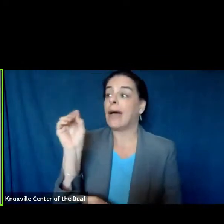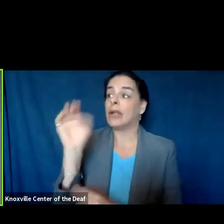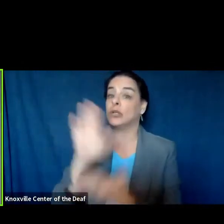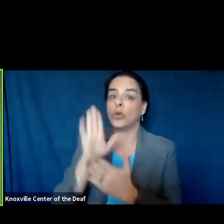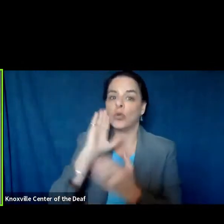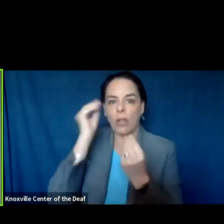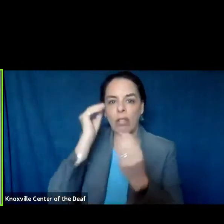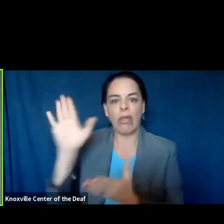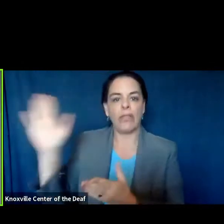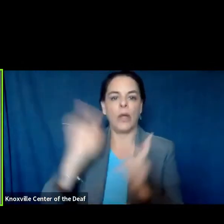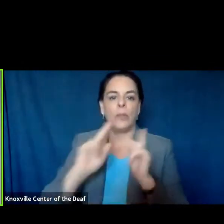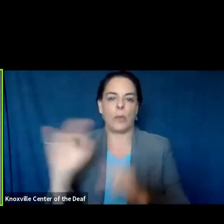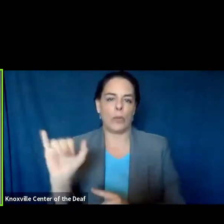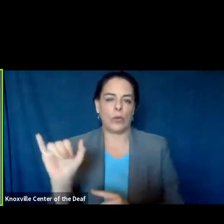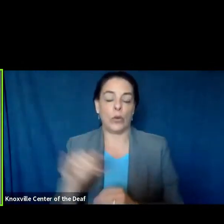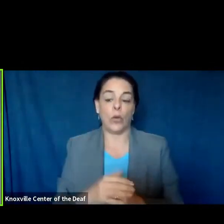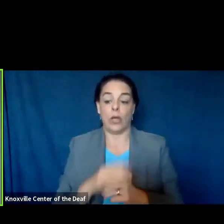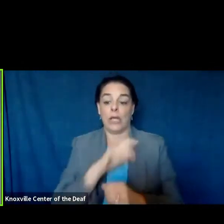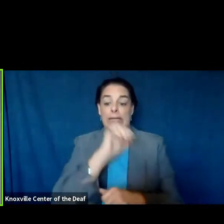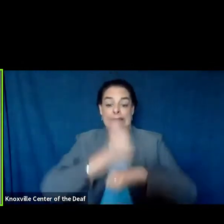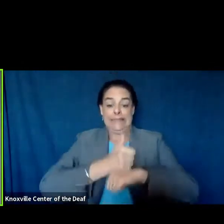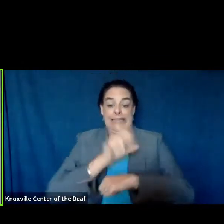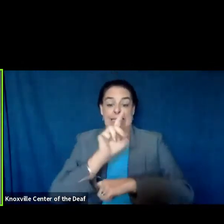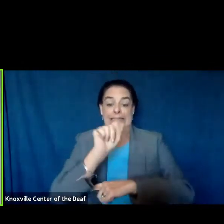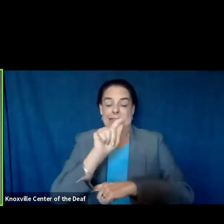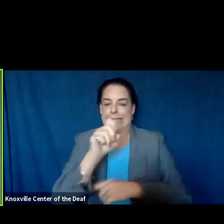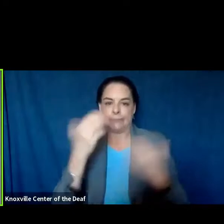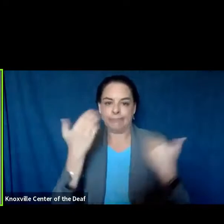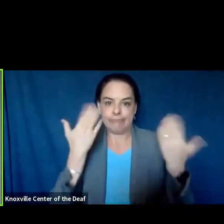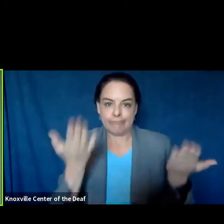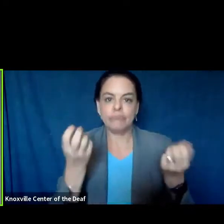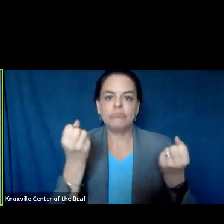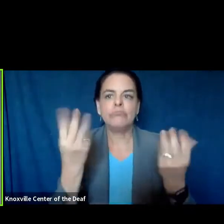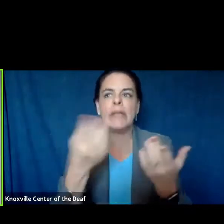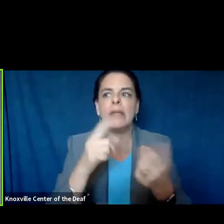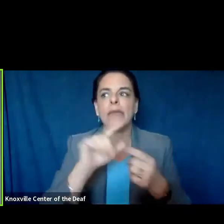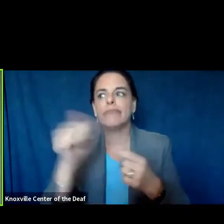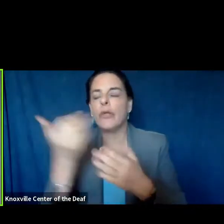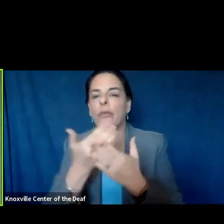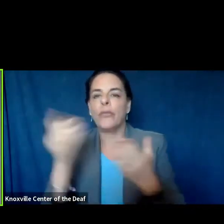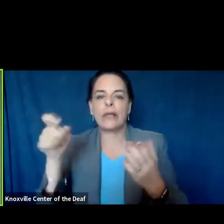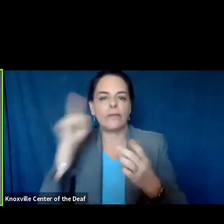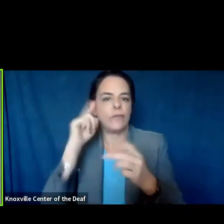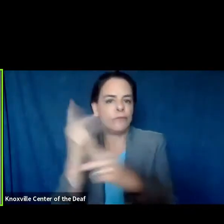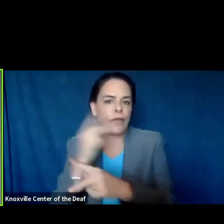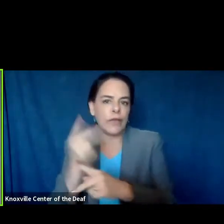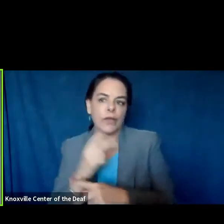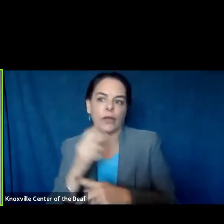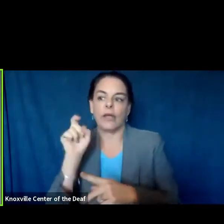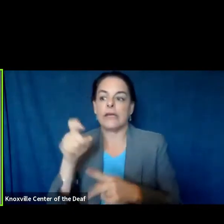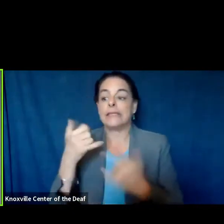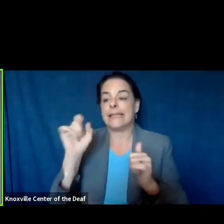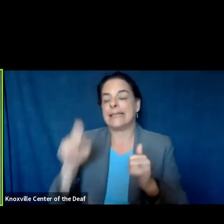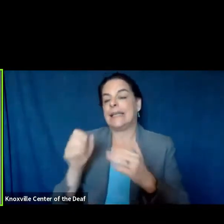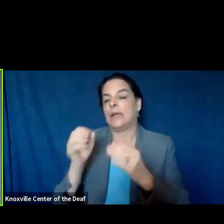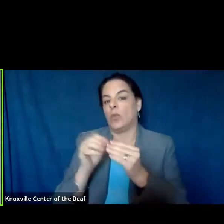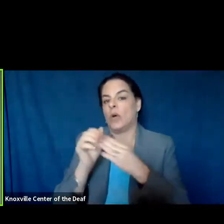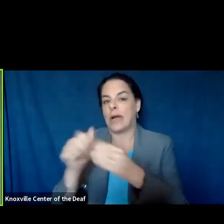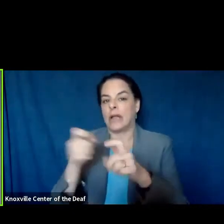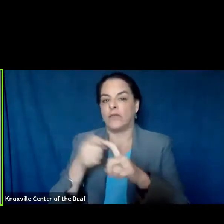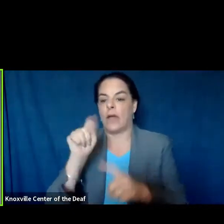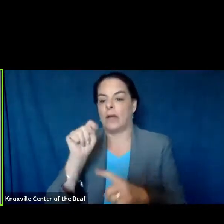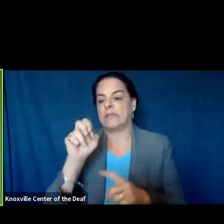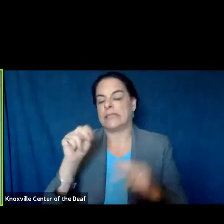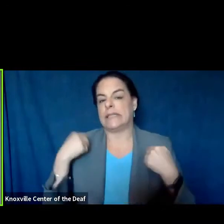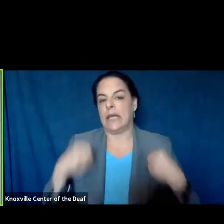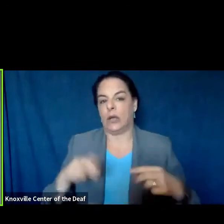as well. I don't have a firm date. It's there, like I said, there's a lot of things that have to come into play, and we still need to get more guidance from TDH. From Cole